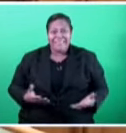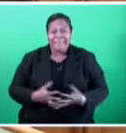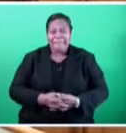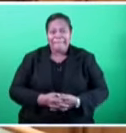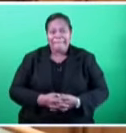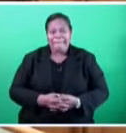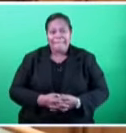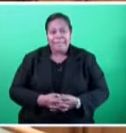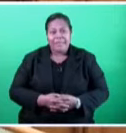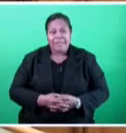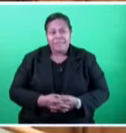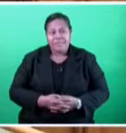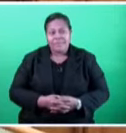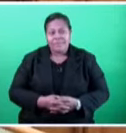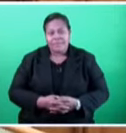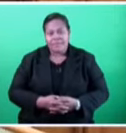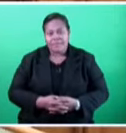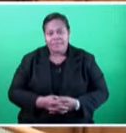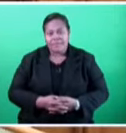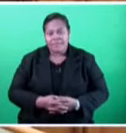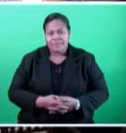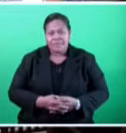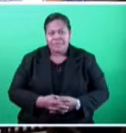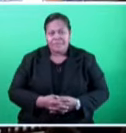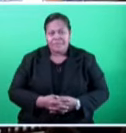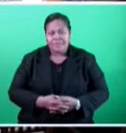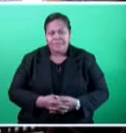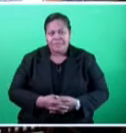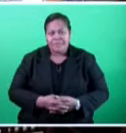Is responsible for the silting. I give the floor